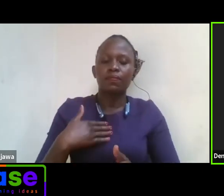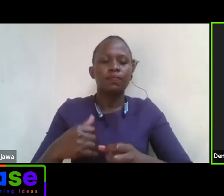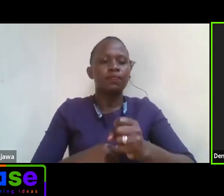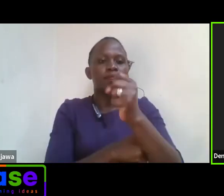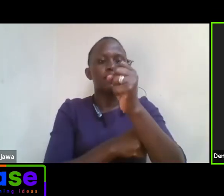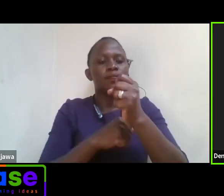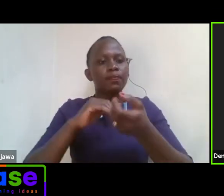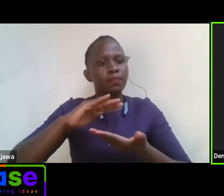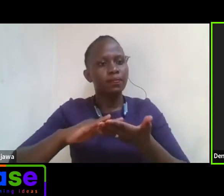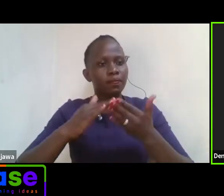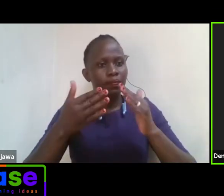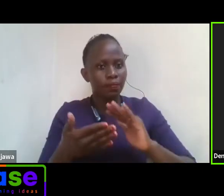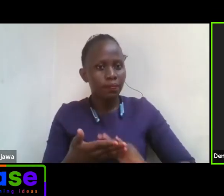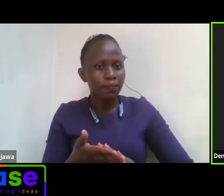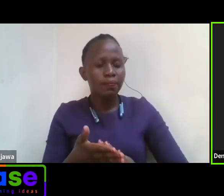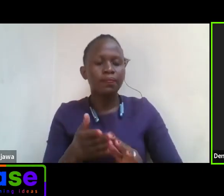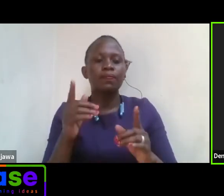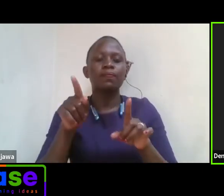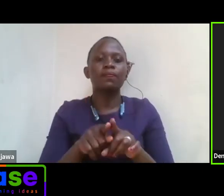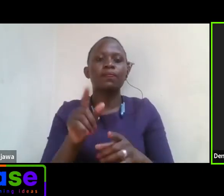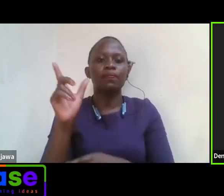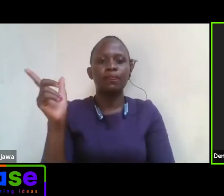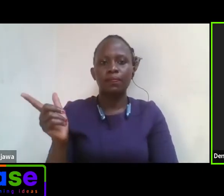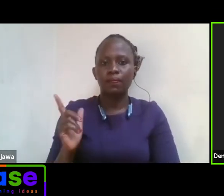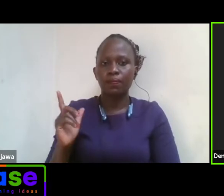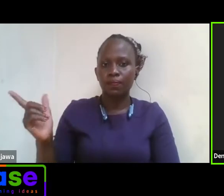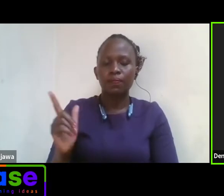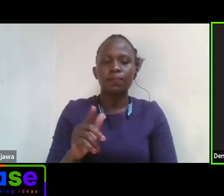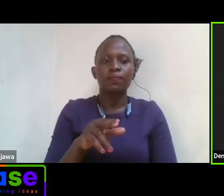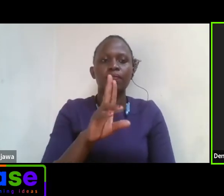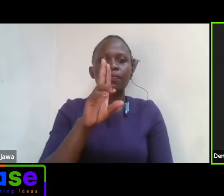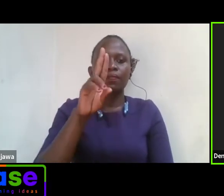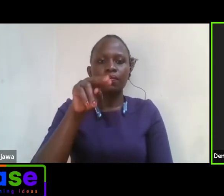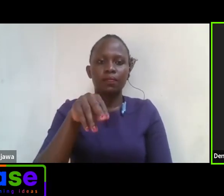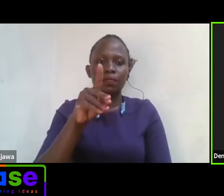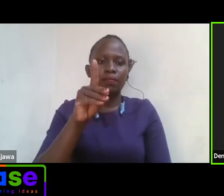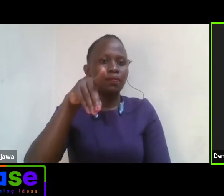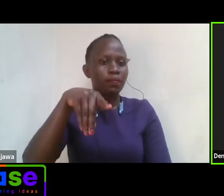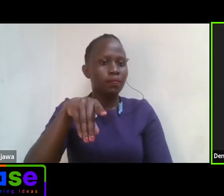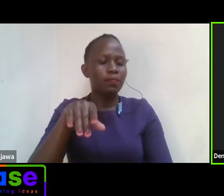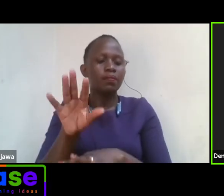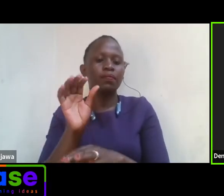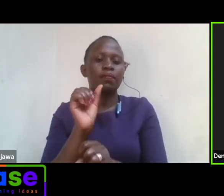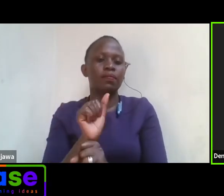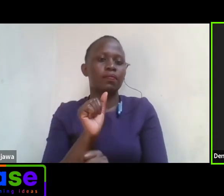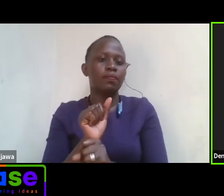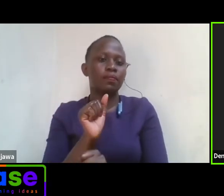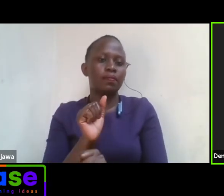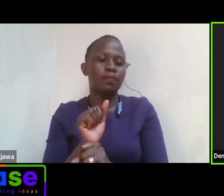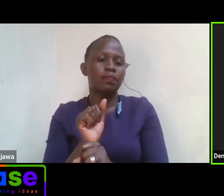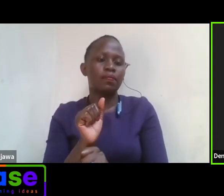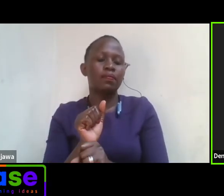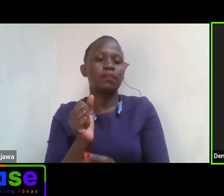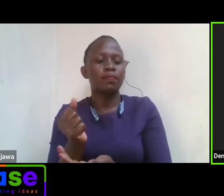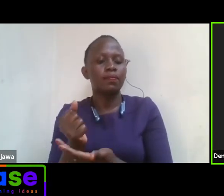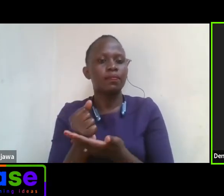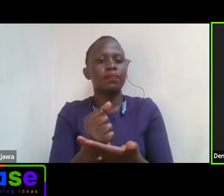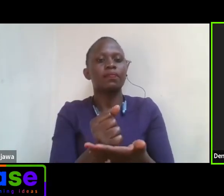well, plus our colleagues at the UNDP Accelerator Lab, whose efforts have really ensured